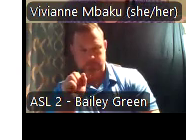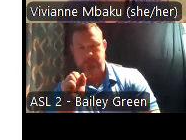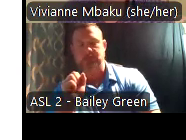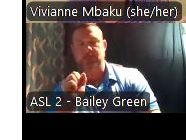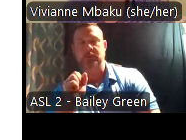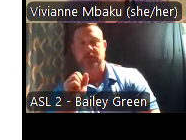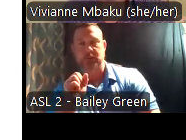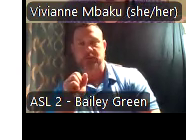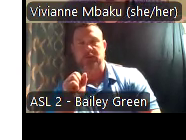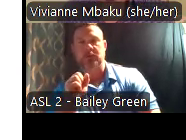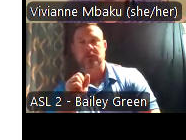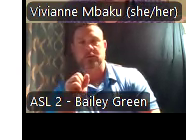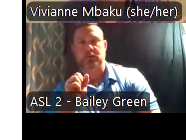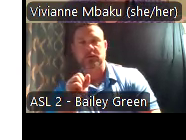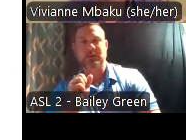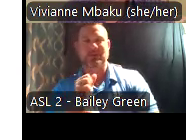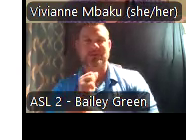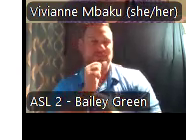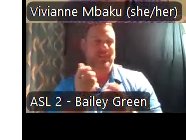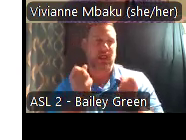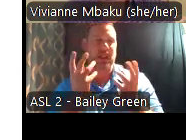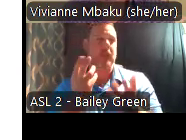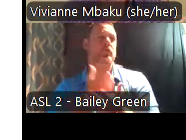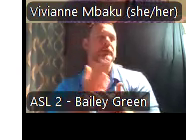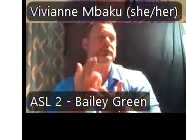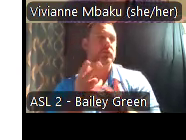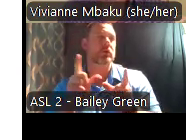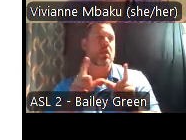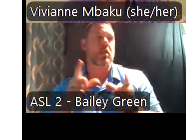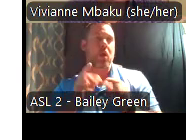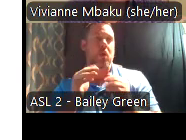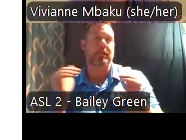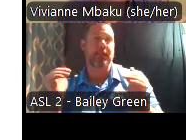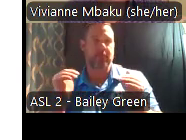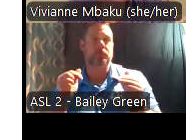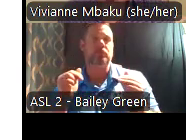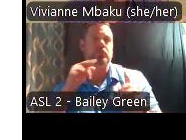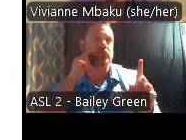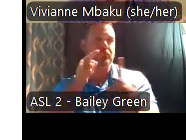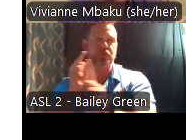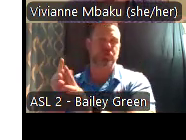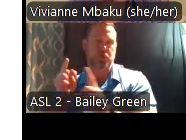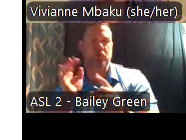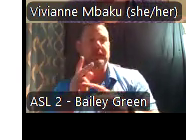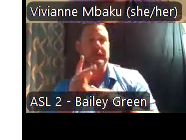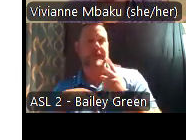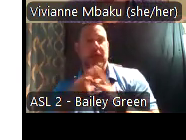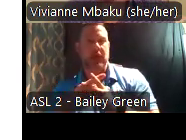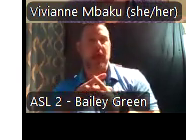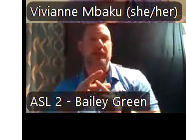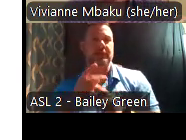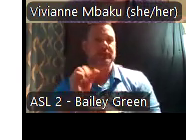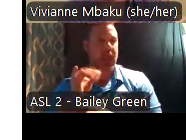and there's not necessarily the resources at the local level to pursue these types of fraudsters and